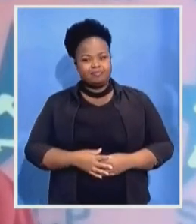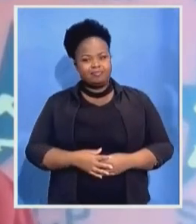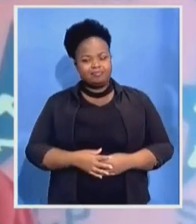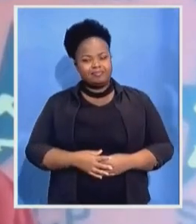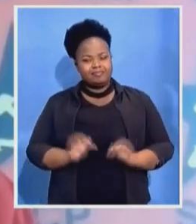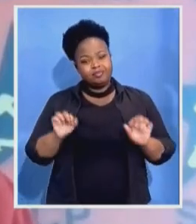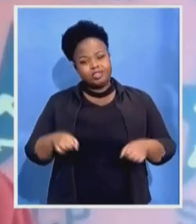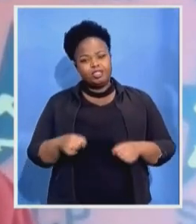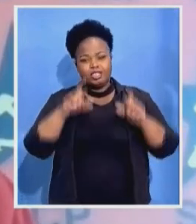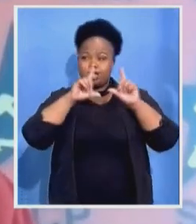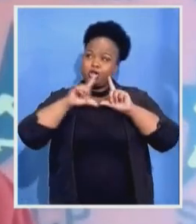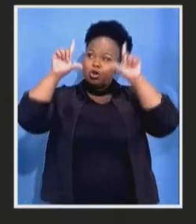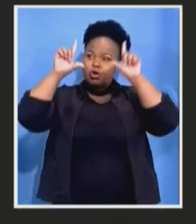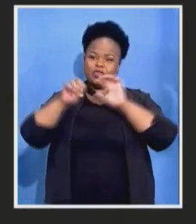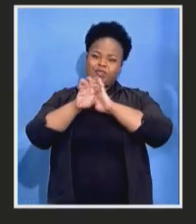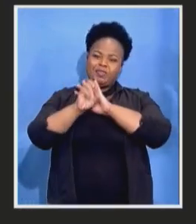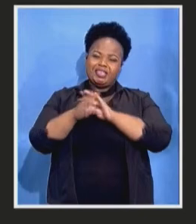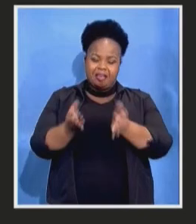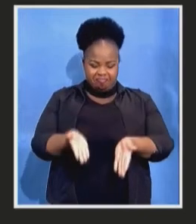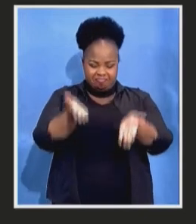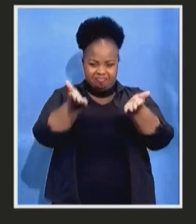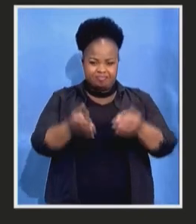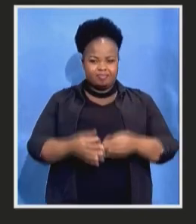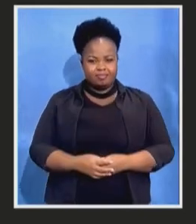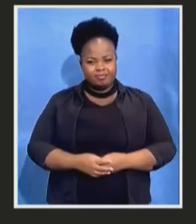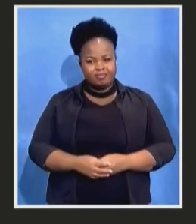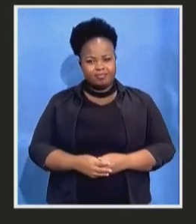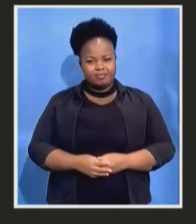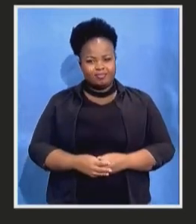is yours now. Good, Alex.